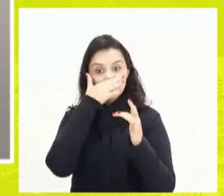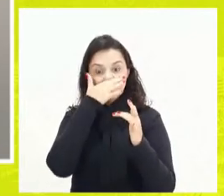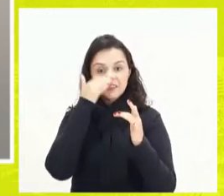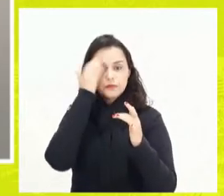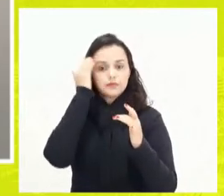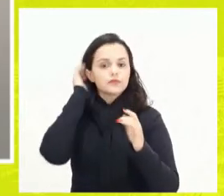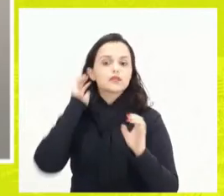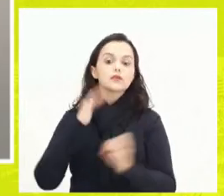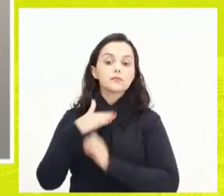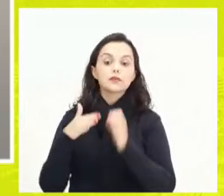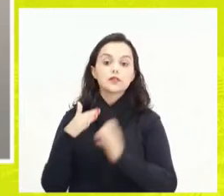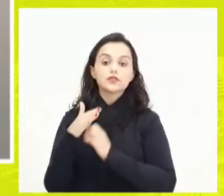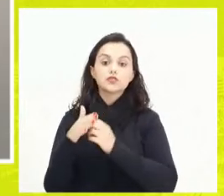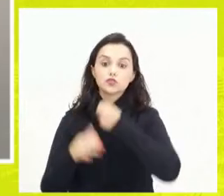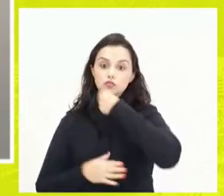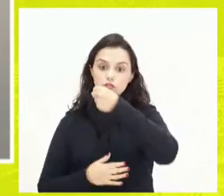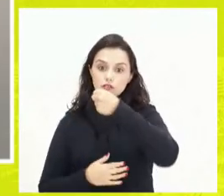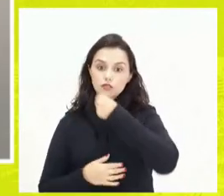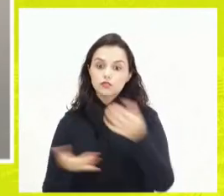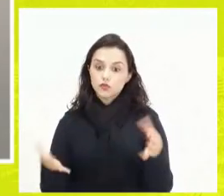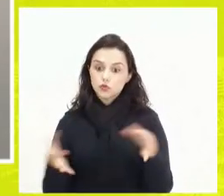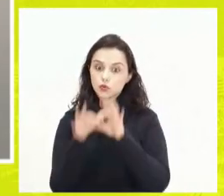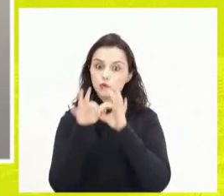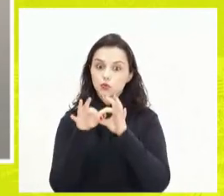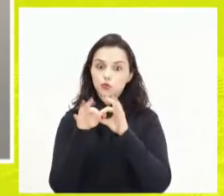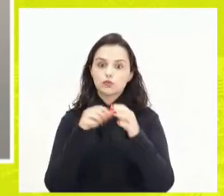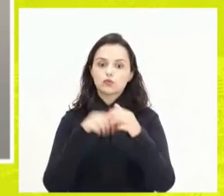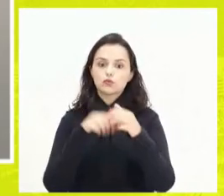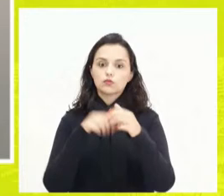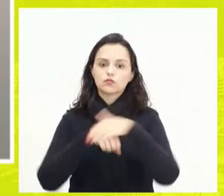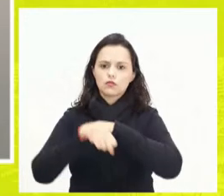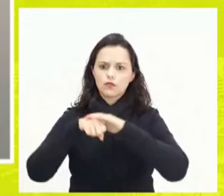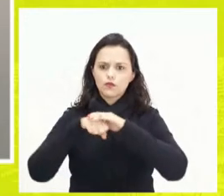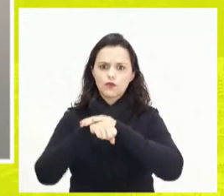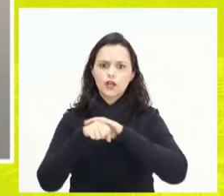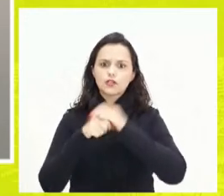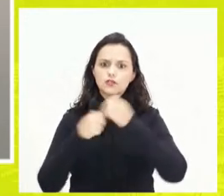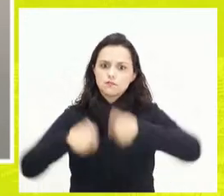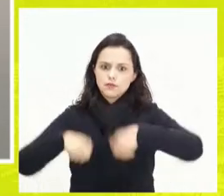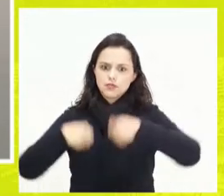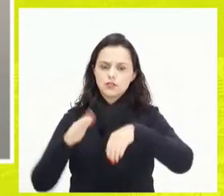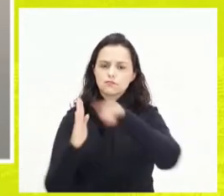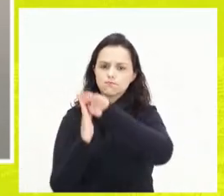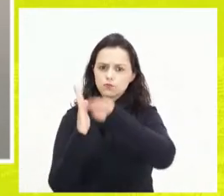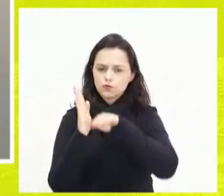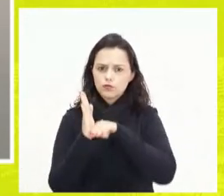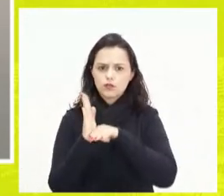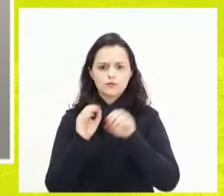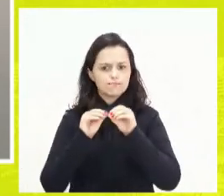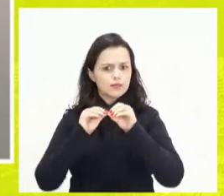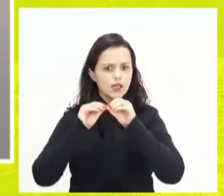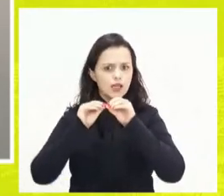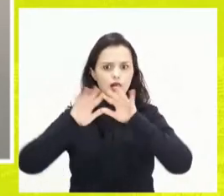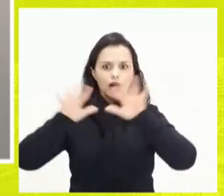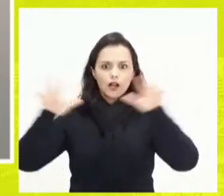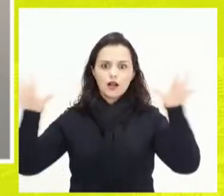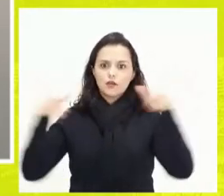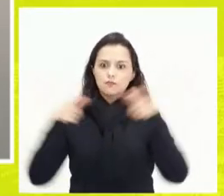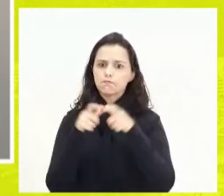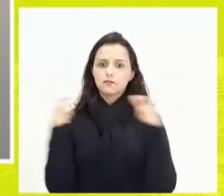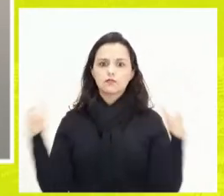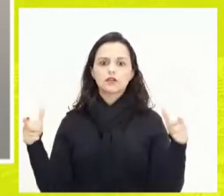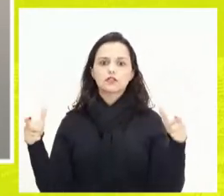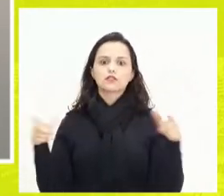journalism companies we should get together and talk and provide a broad protocol on clear policies